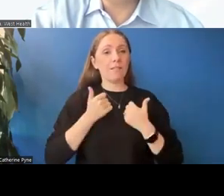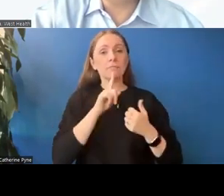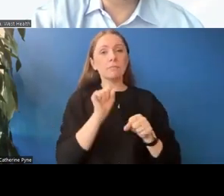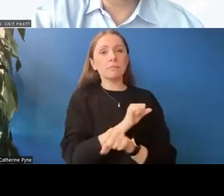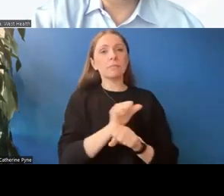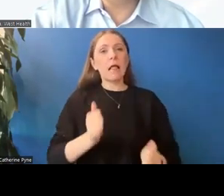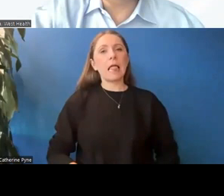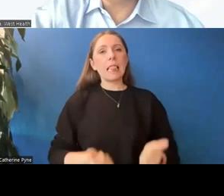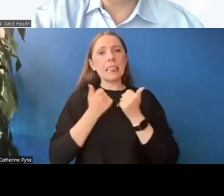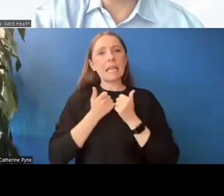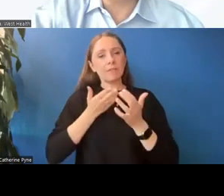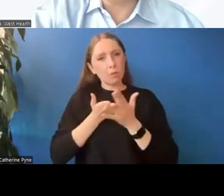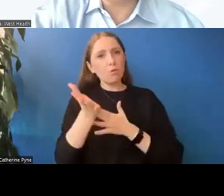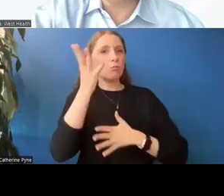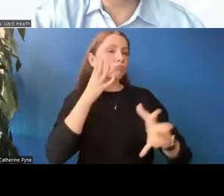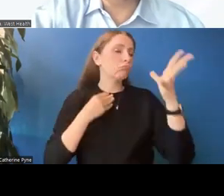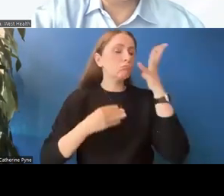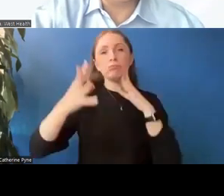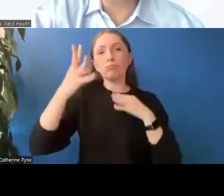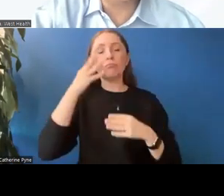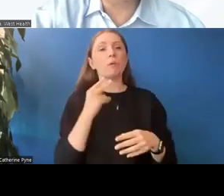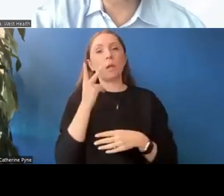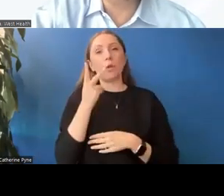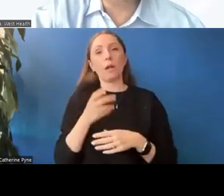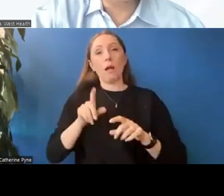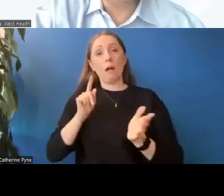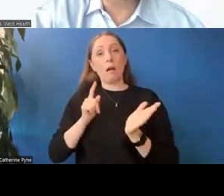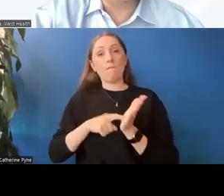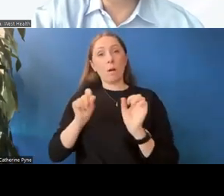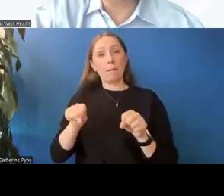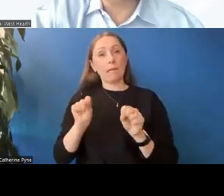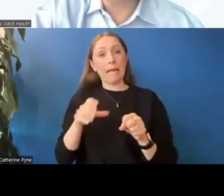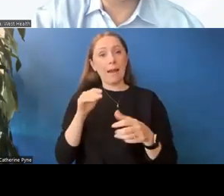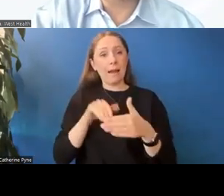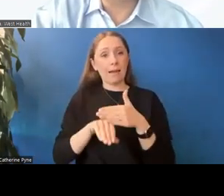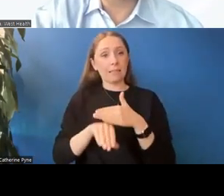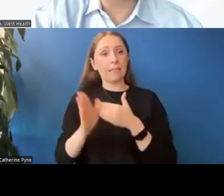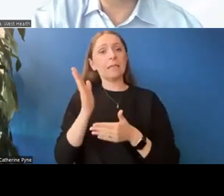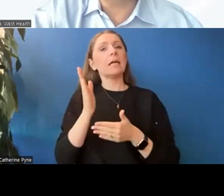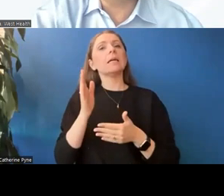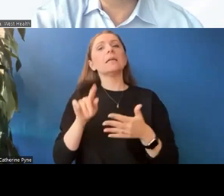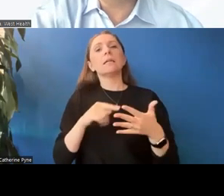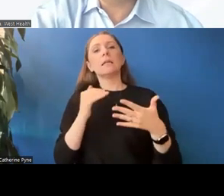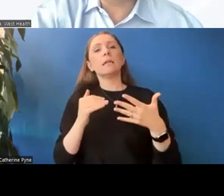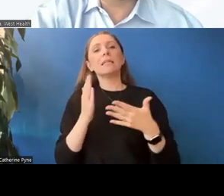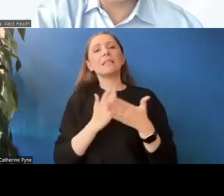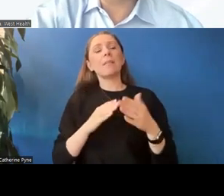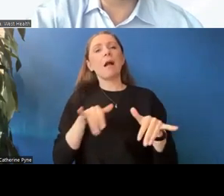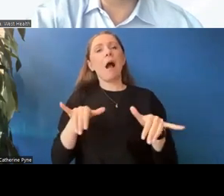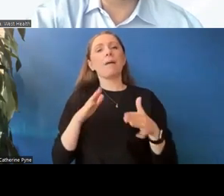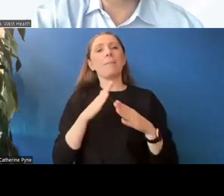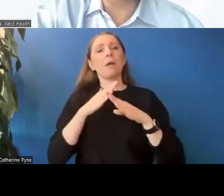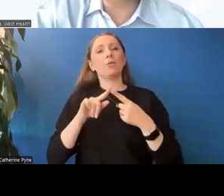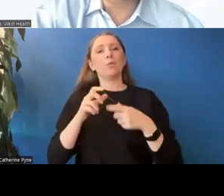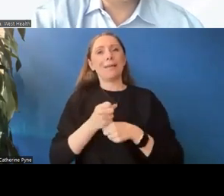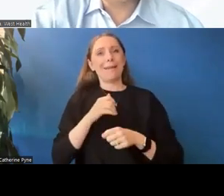experience. We need to look at affordability and access, and then what are some of the most common barriers to getting access